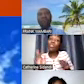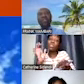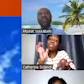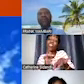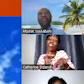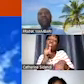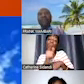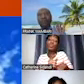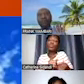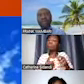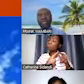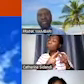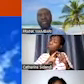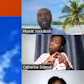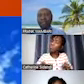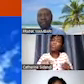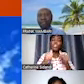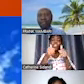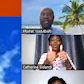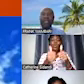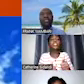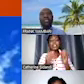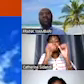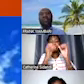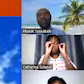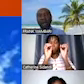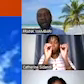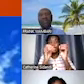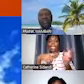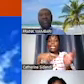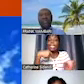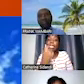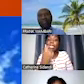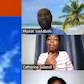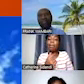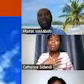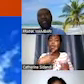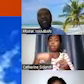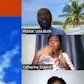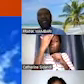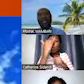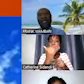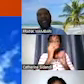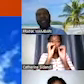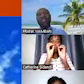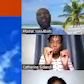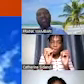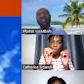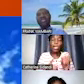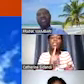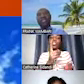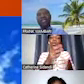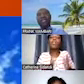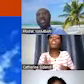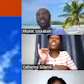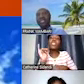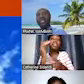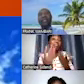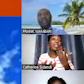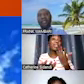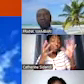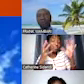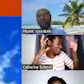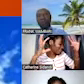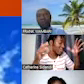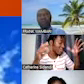away without even giving you a notice or telling you why he or she walked. He or she might be celebrating somewhere else and